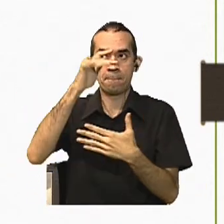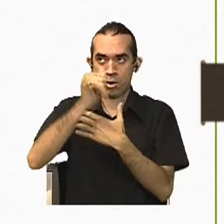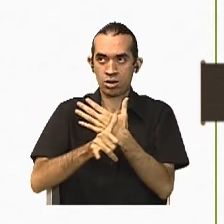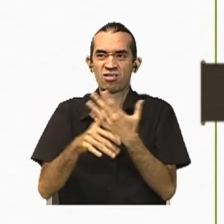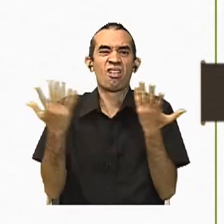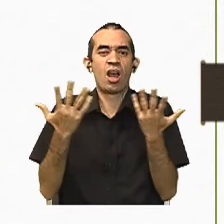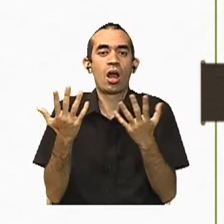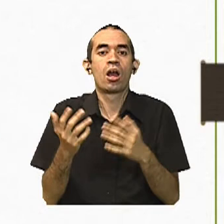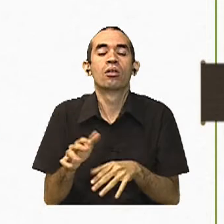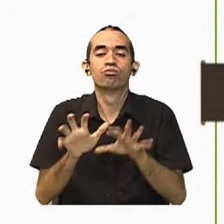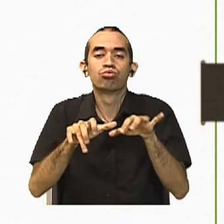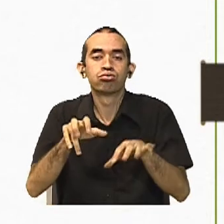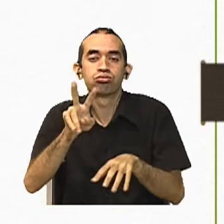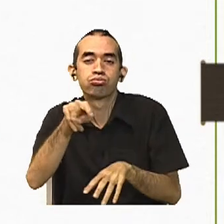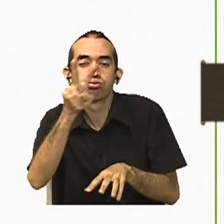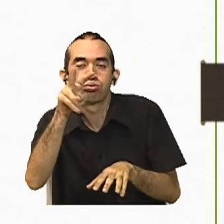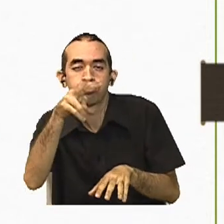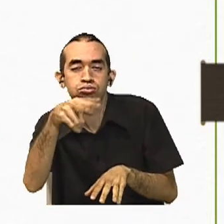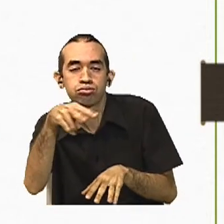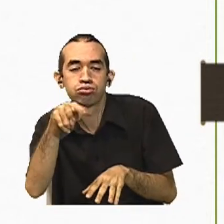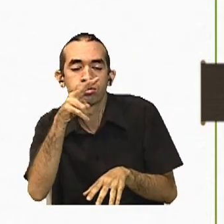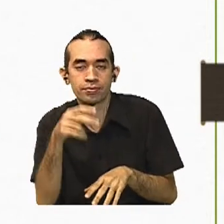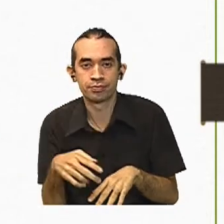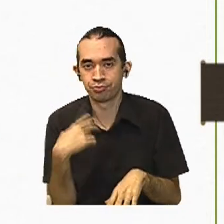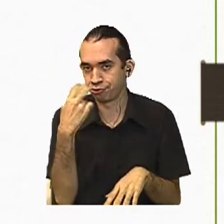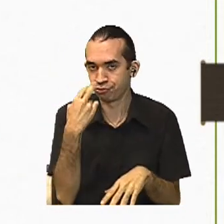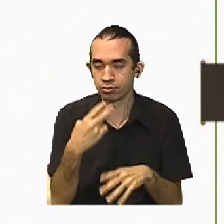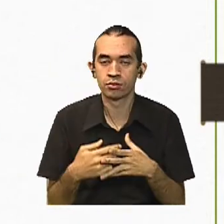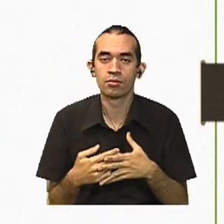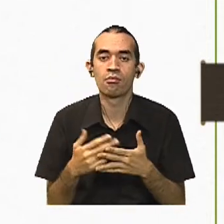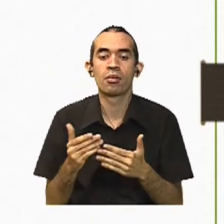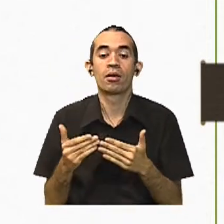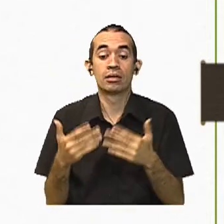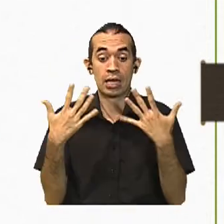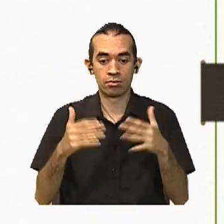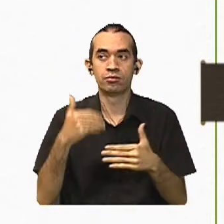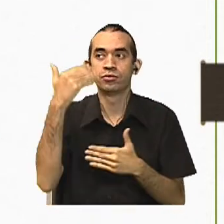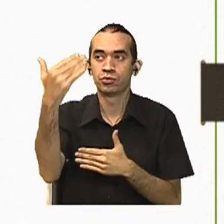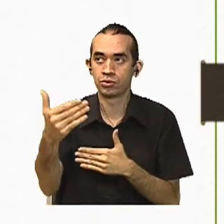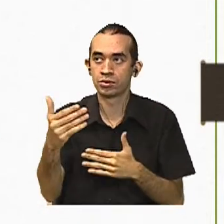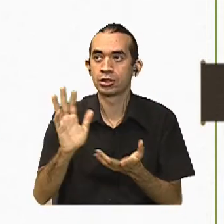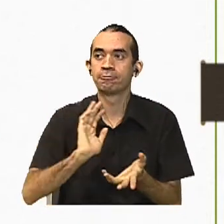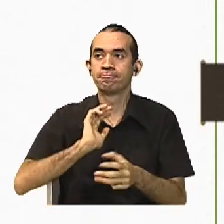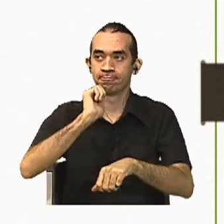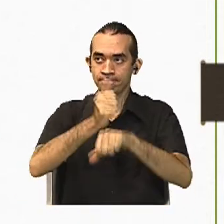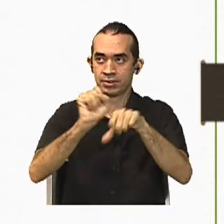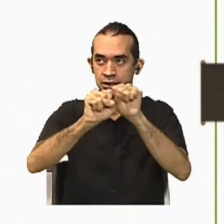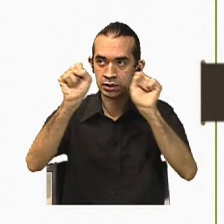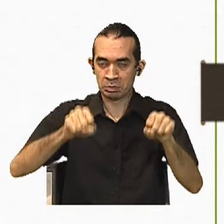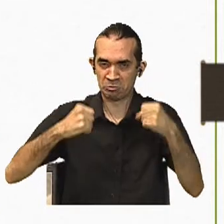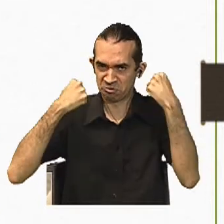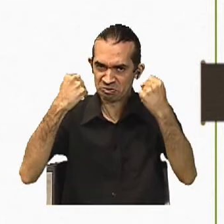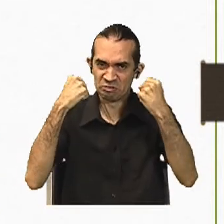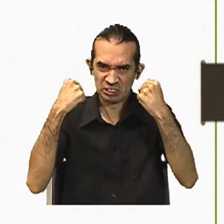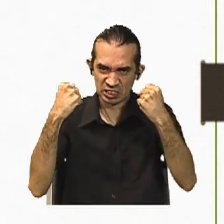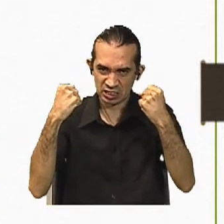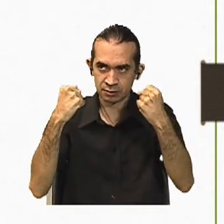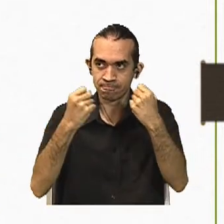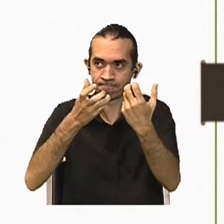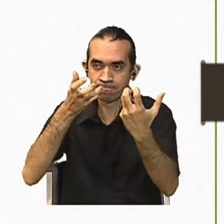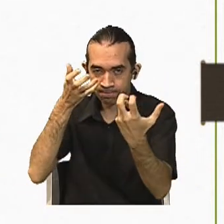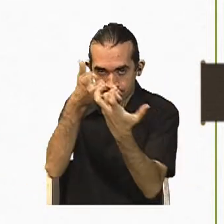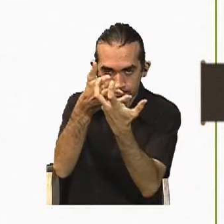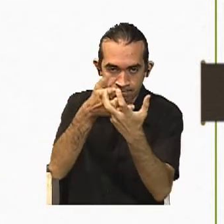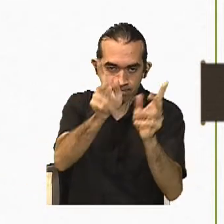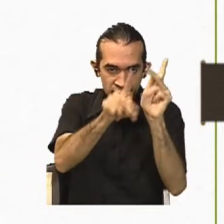reading. The next step will be to make the system more robust to an individual's